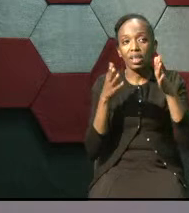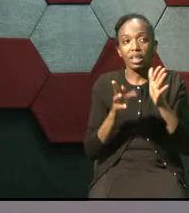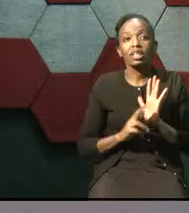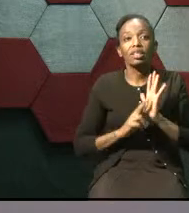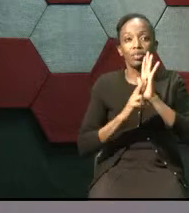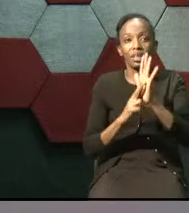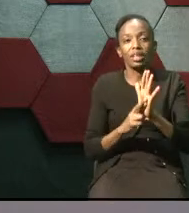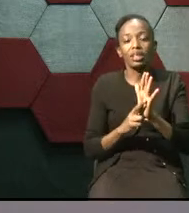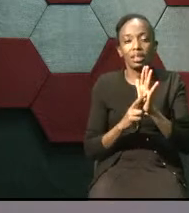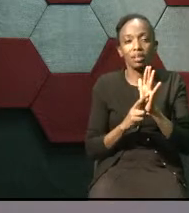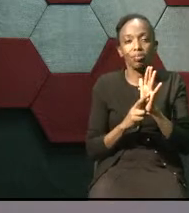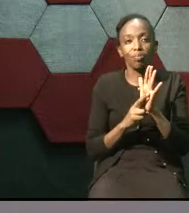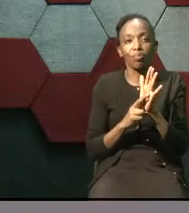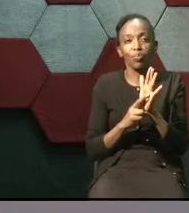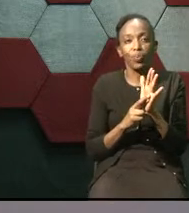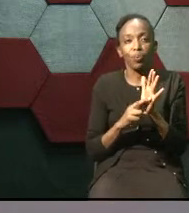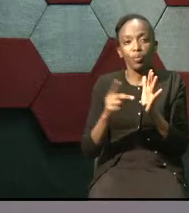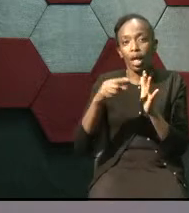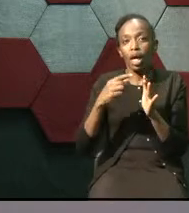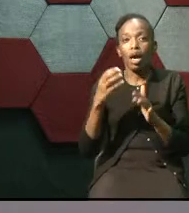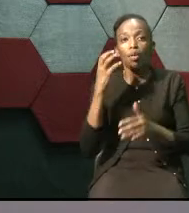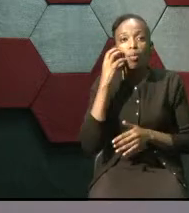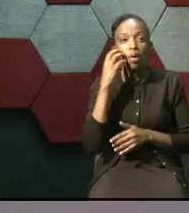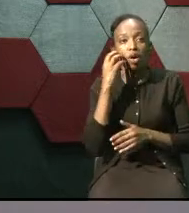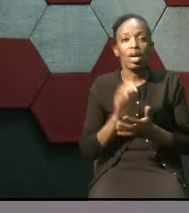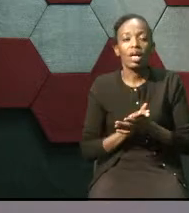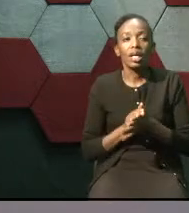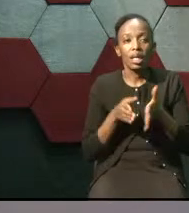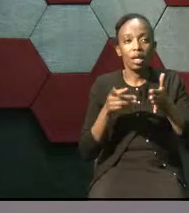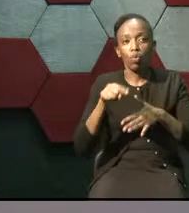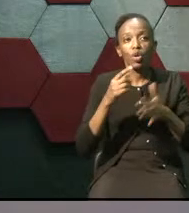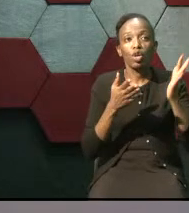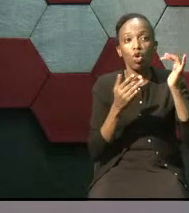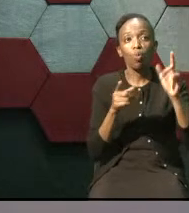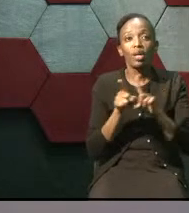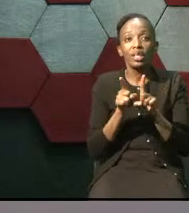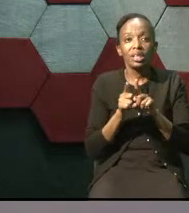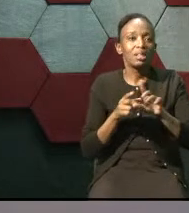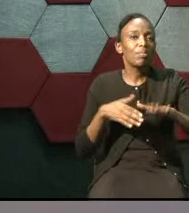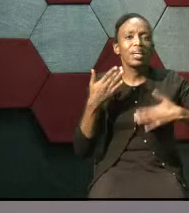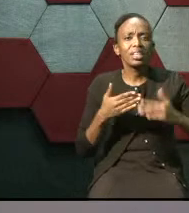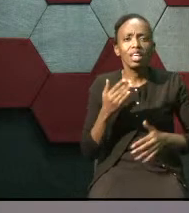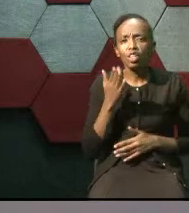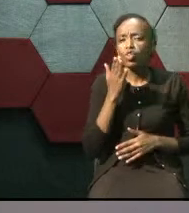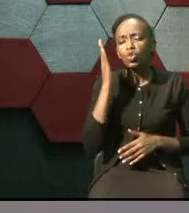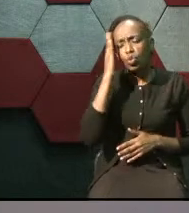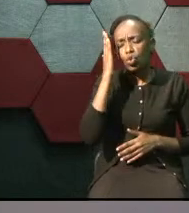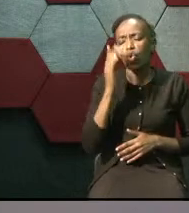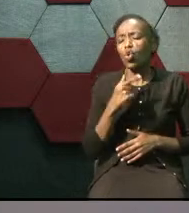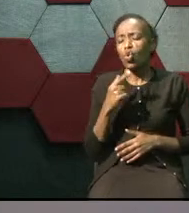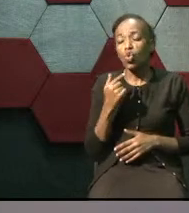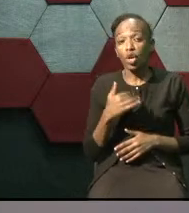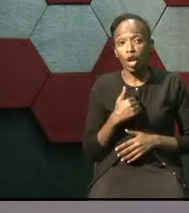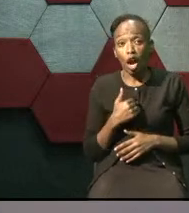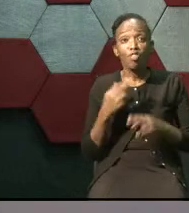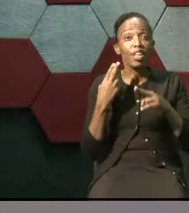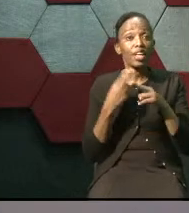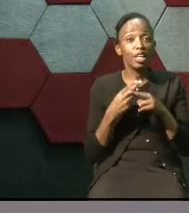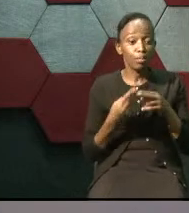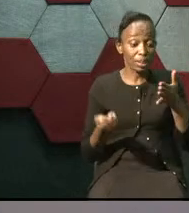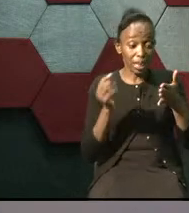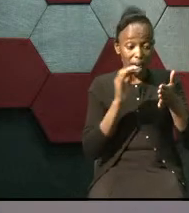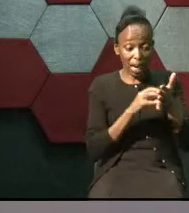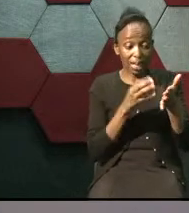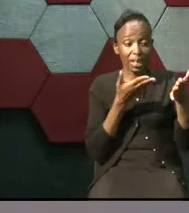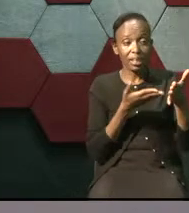representing Professor Magoha. So we hope and excited to know who exactly is going to have their names added right